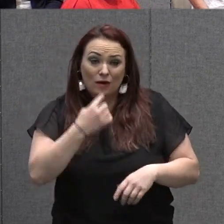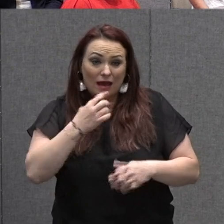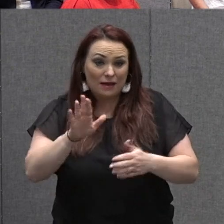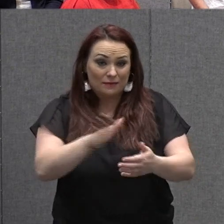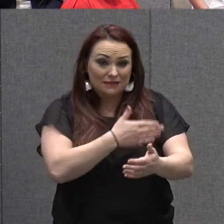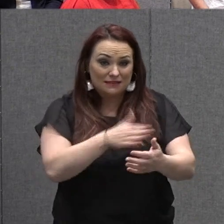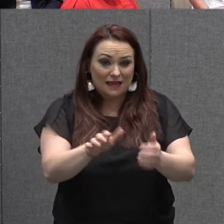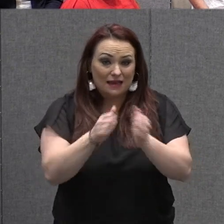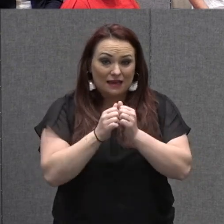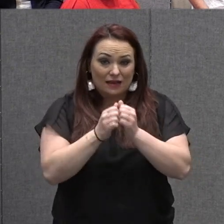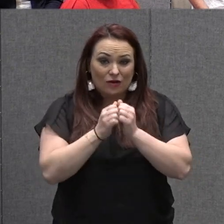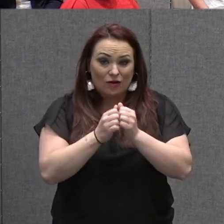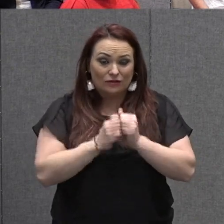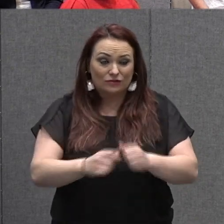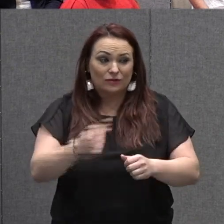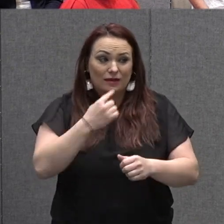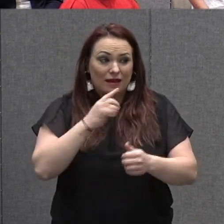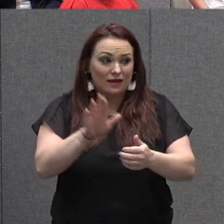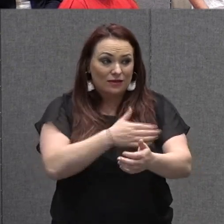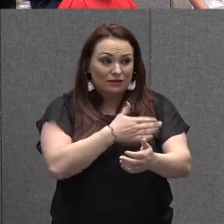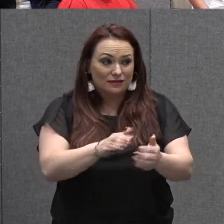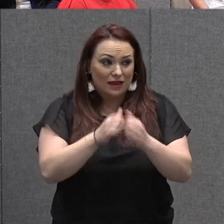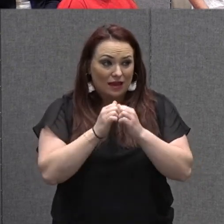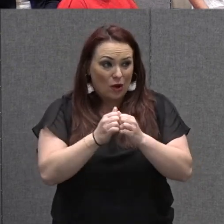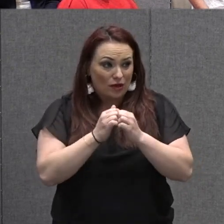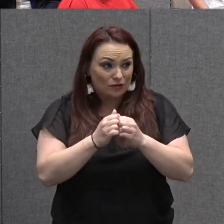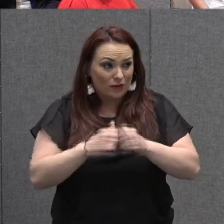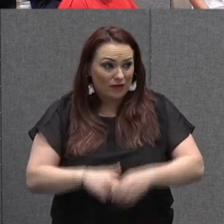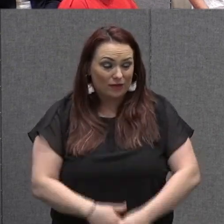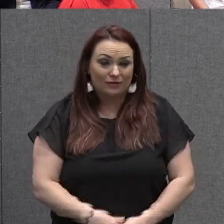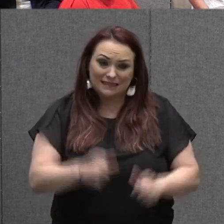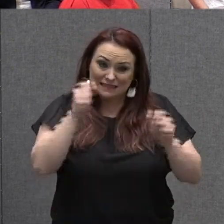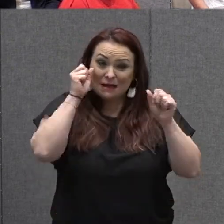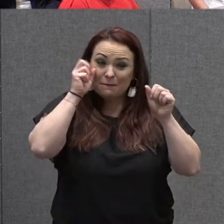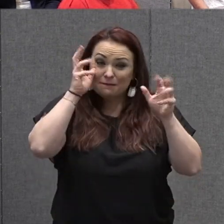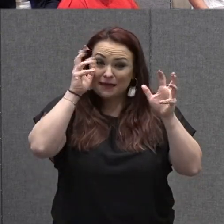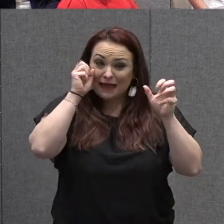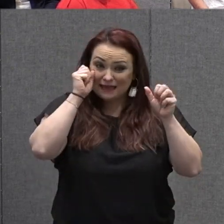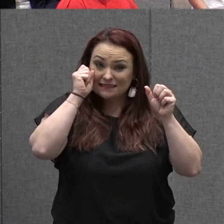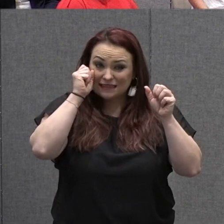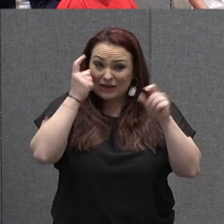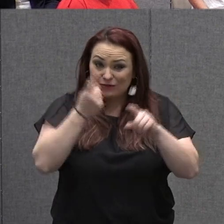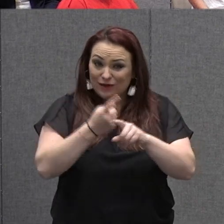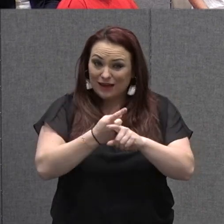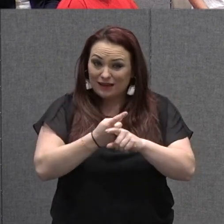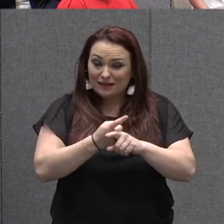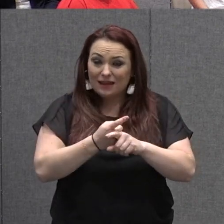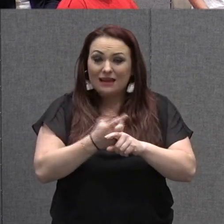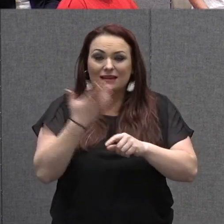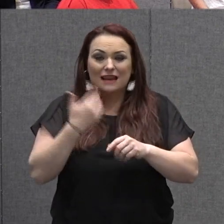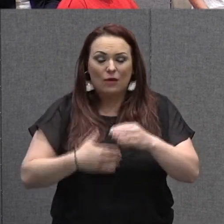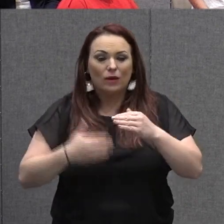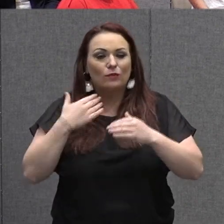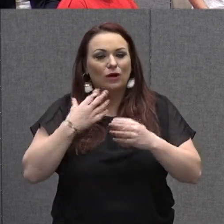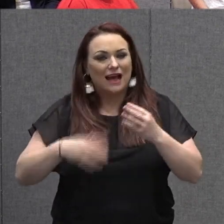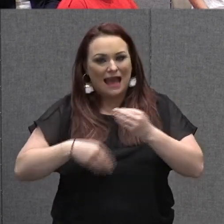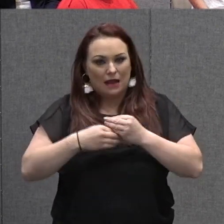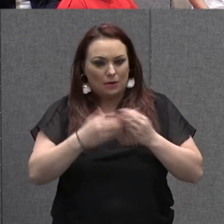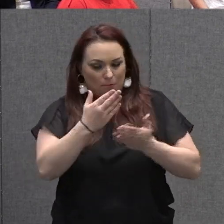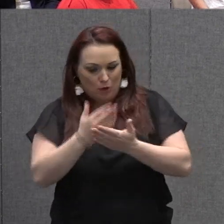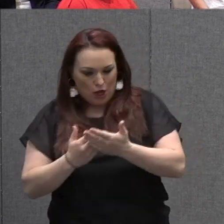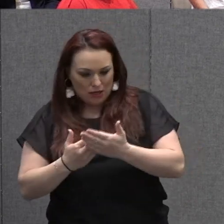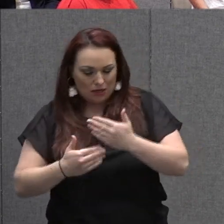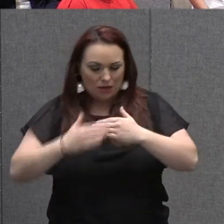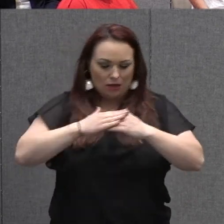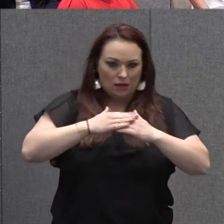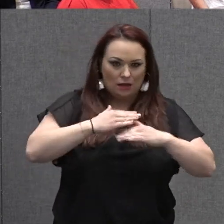together. I miss singing all together. That is amazing. Now, here's what we're going to do. We're going to layer it, which means we're going to put these parts on